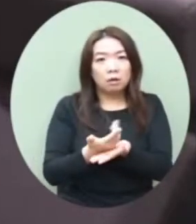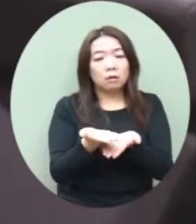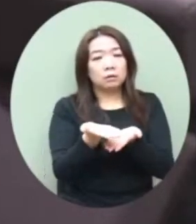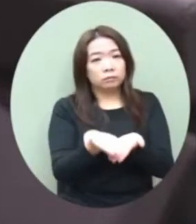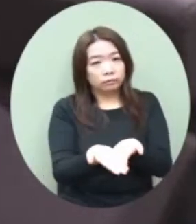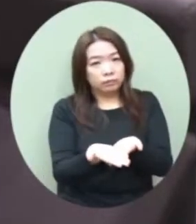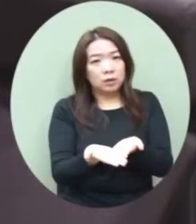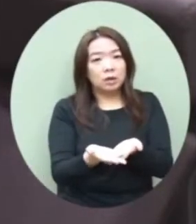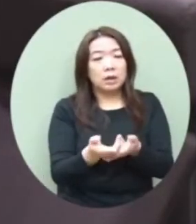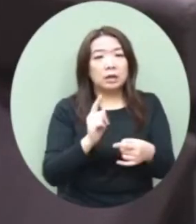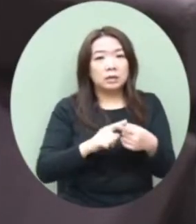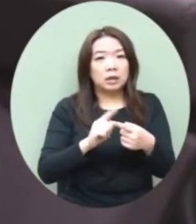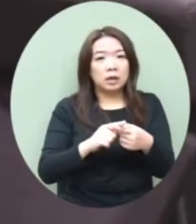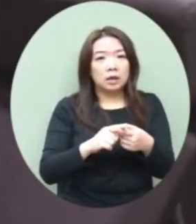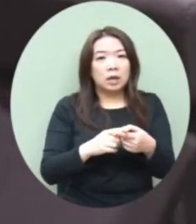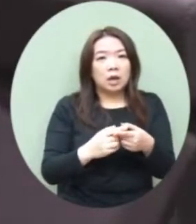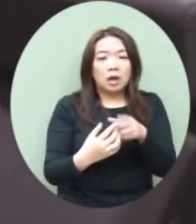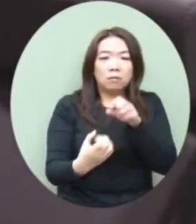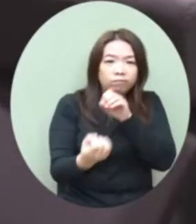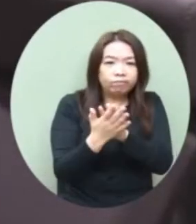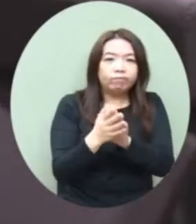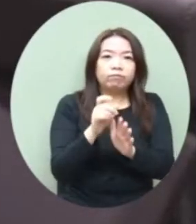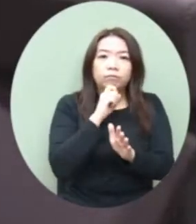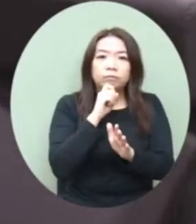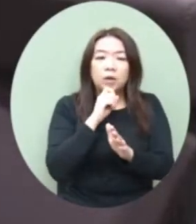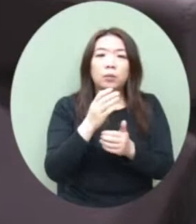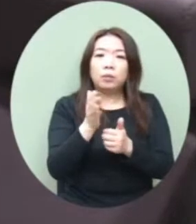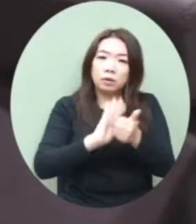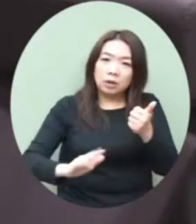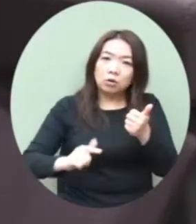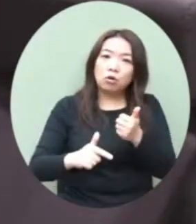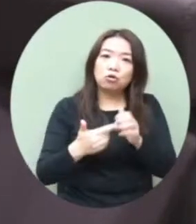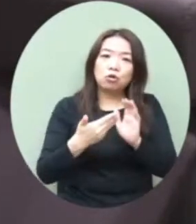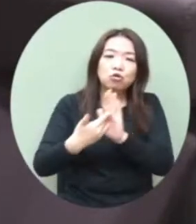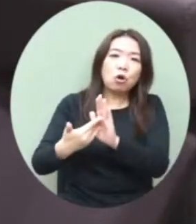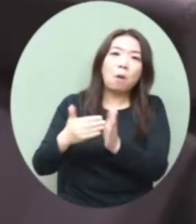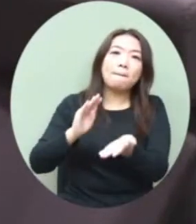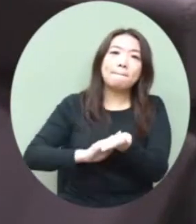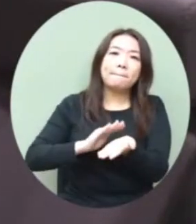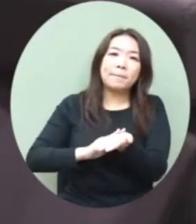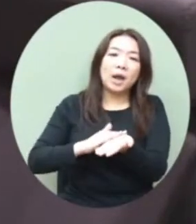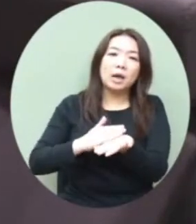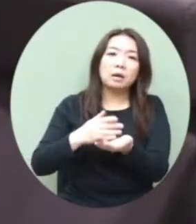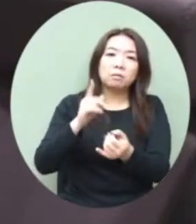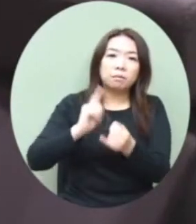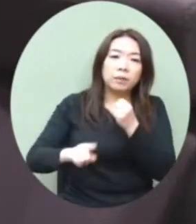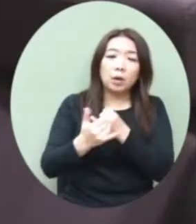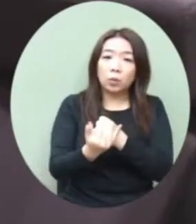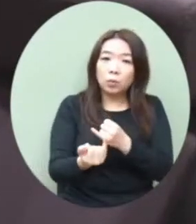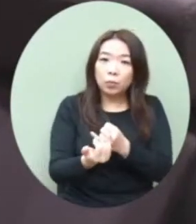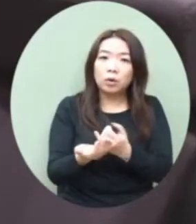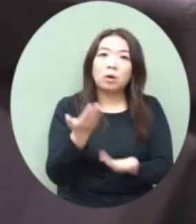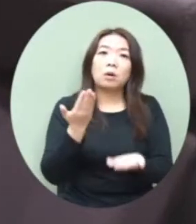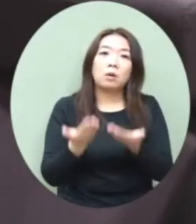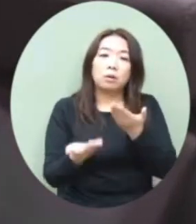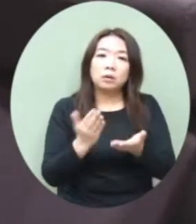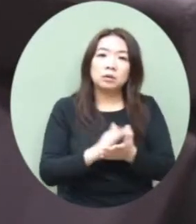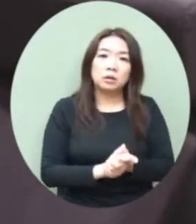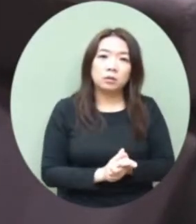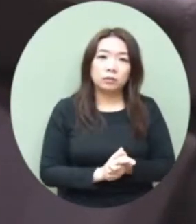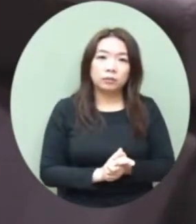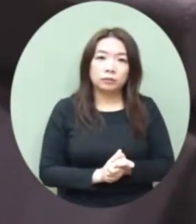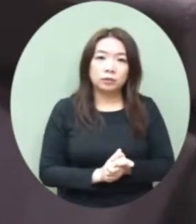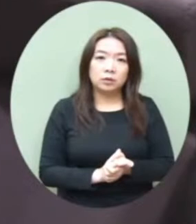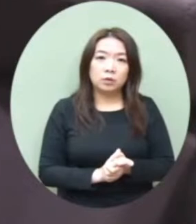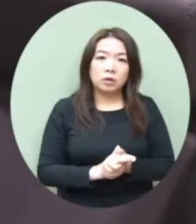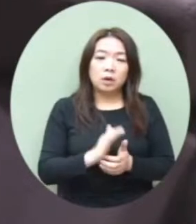Given the gravity of the pandemic, if in the unfortunate event that Mrs. Lam, you got infected, won't you affect